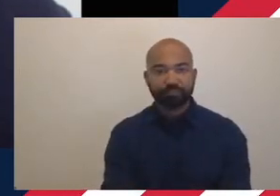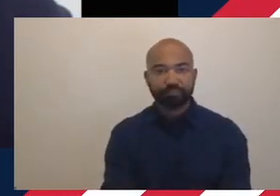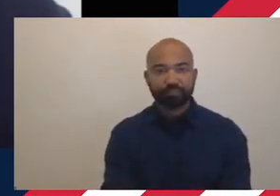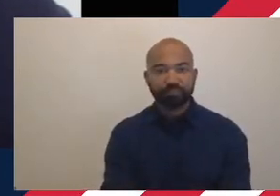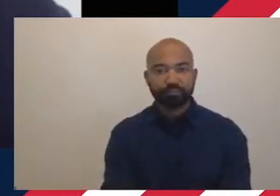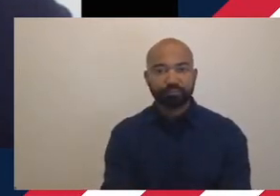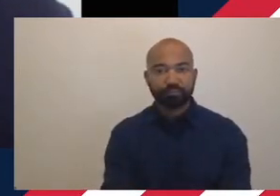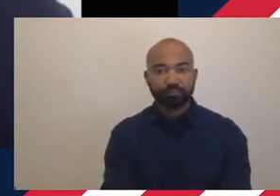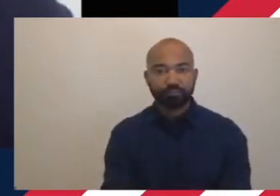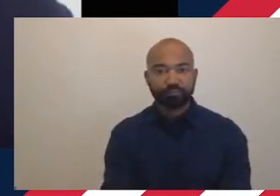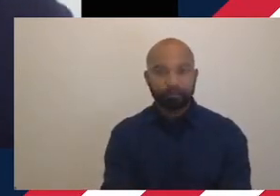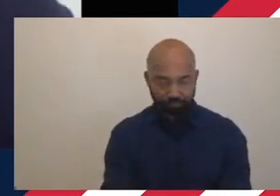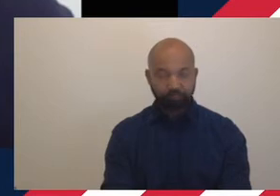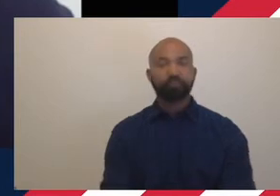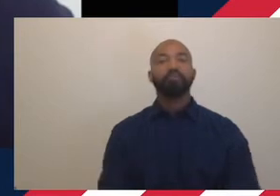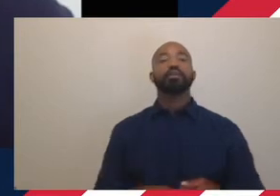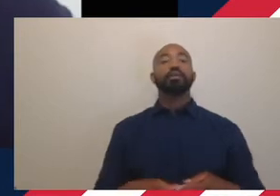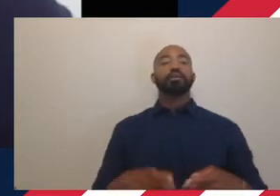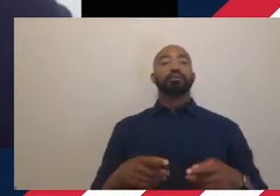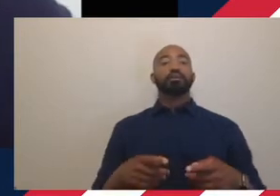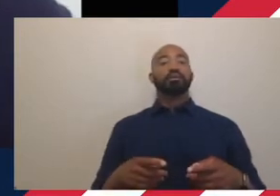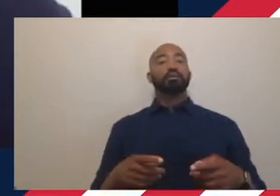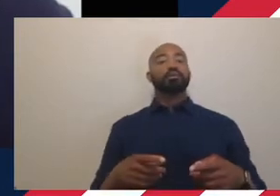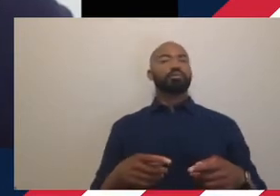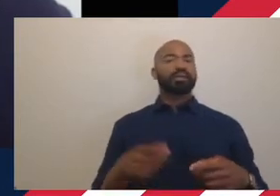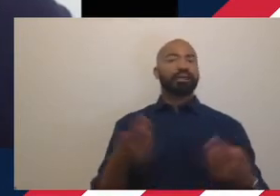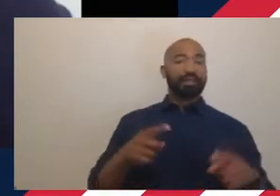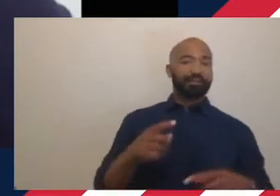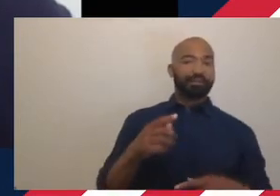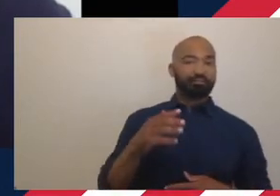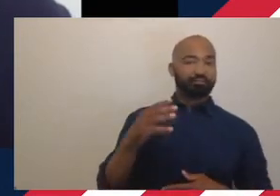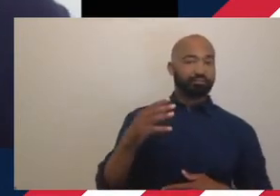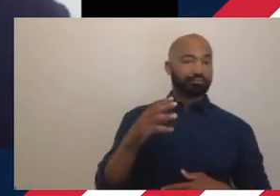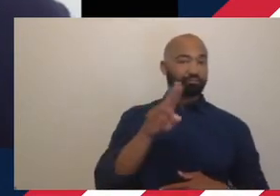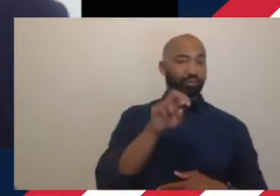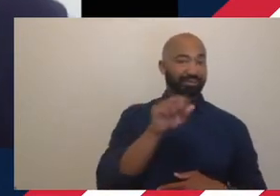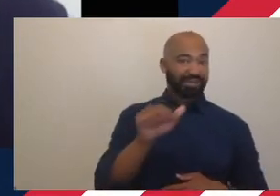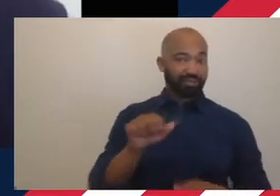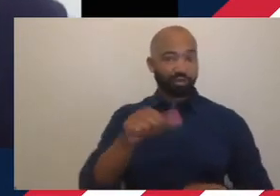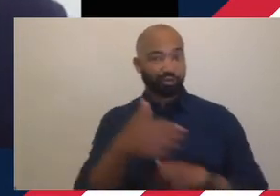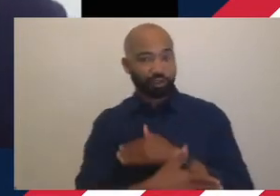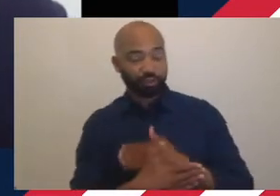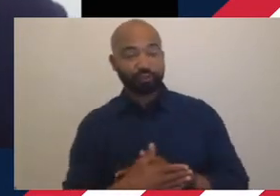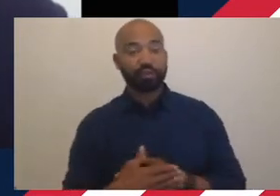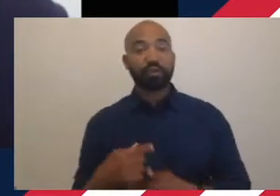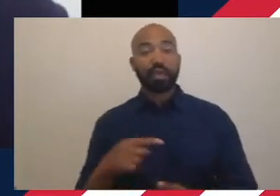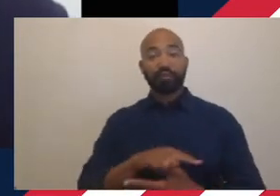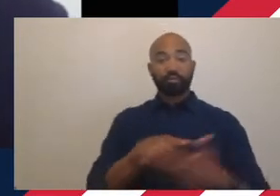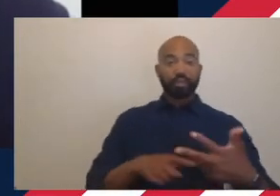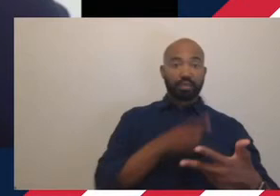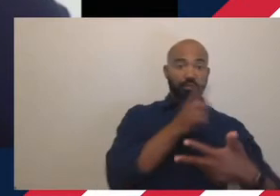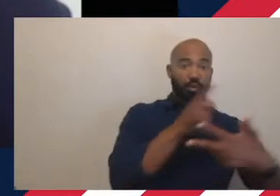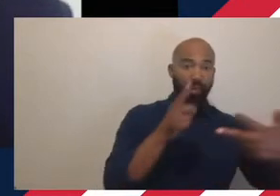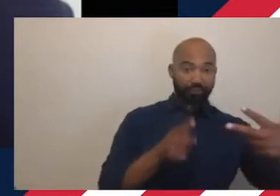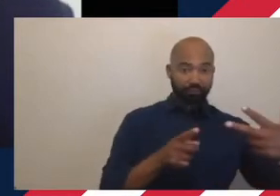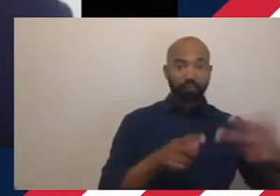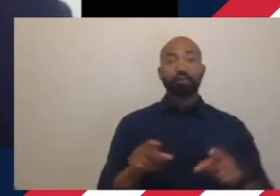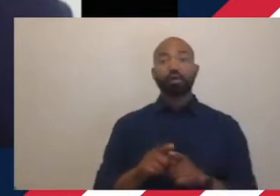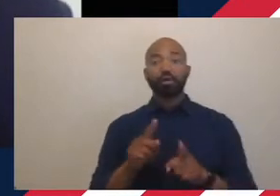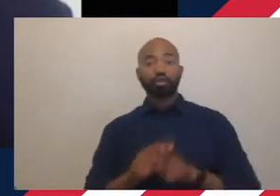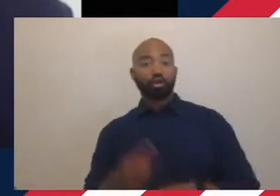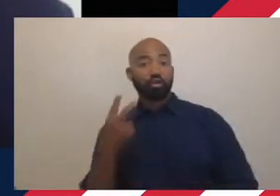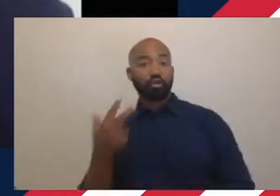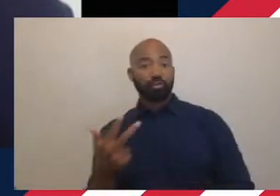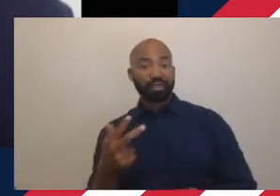learning domestically. And so I have 3 quick points on what the lessons learned are and 3 quick recommendations for solutions.